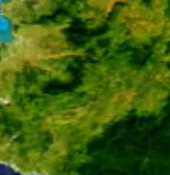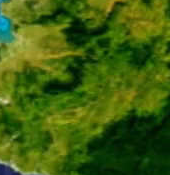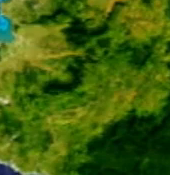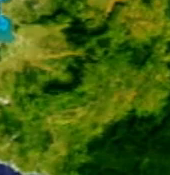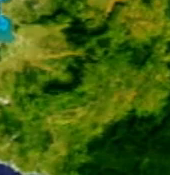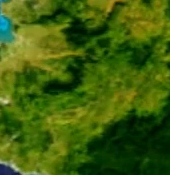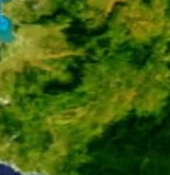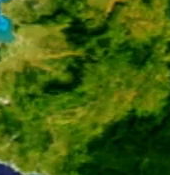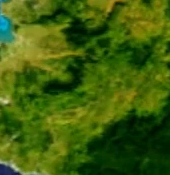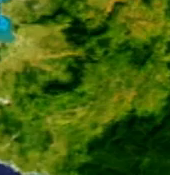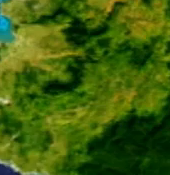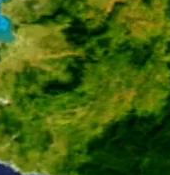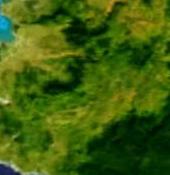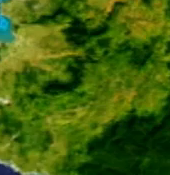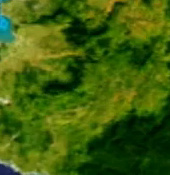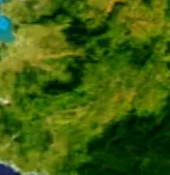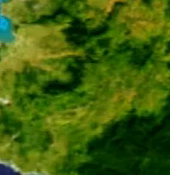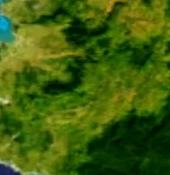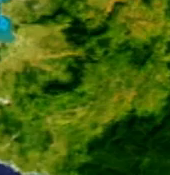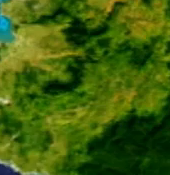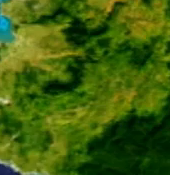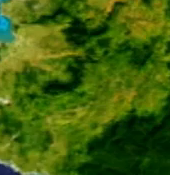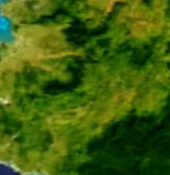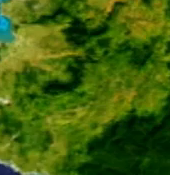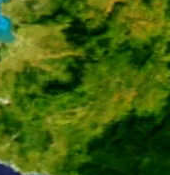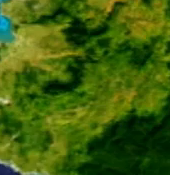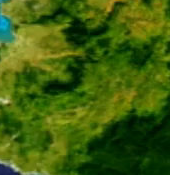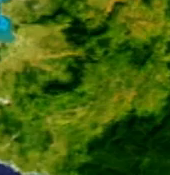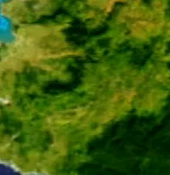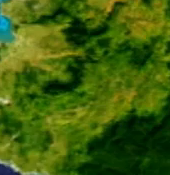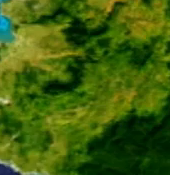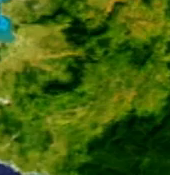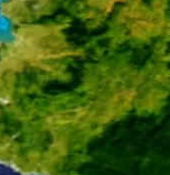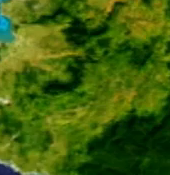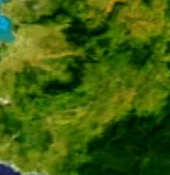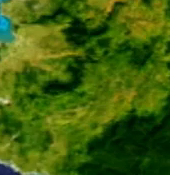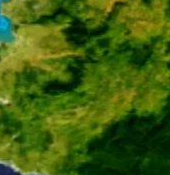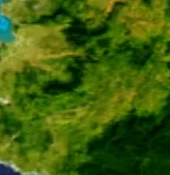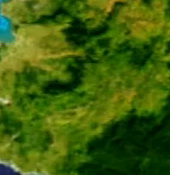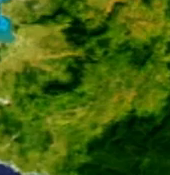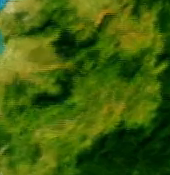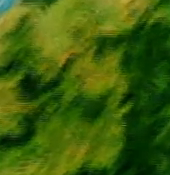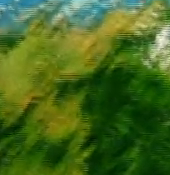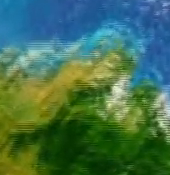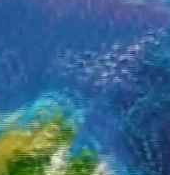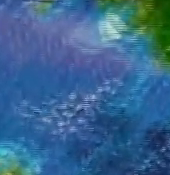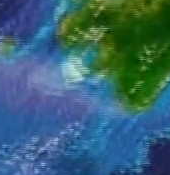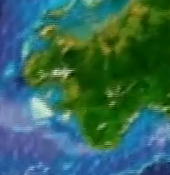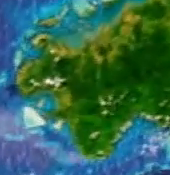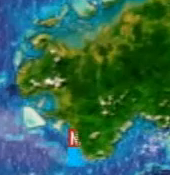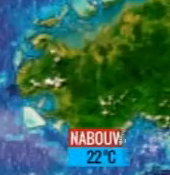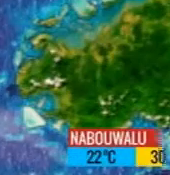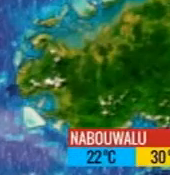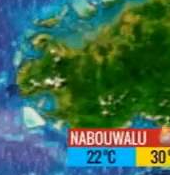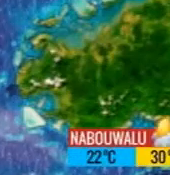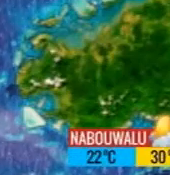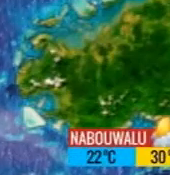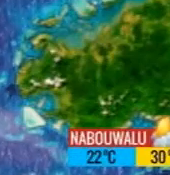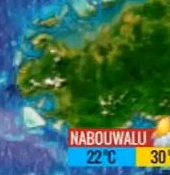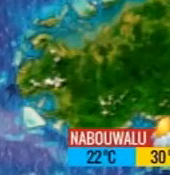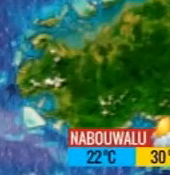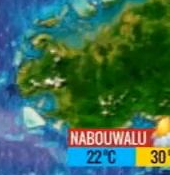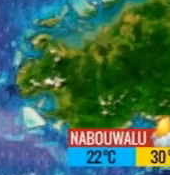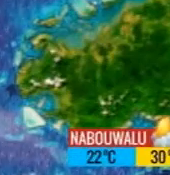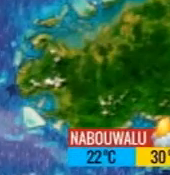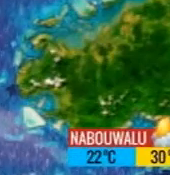changed quite quickly when rain clouds took over. The night will have few sprinkles. And up north,